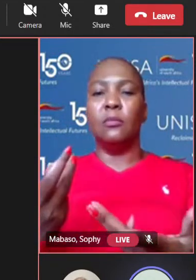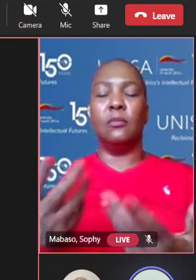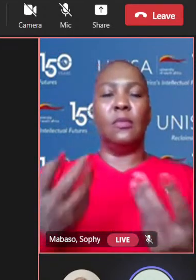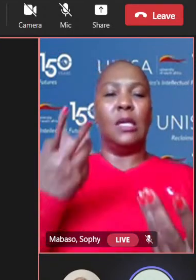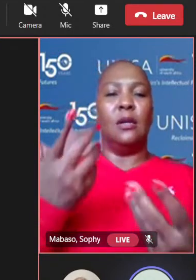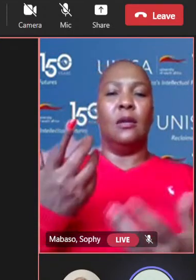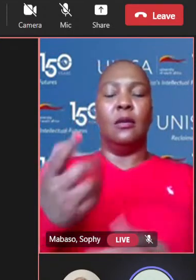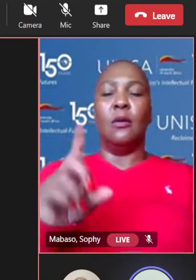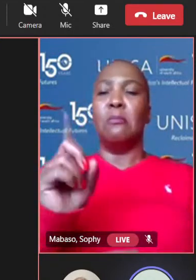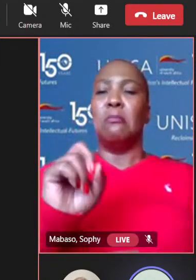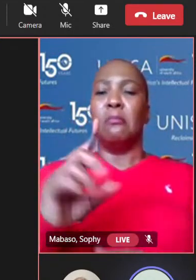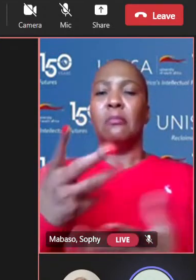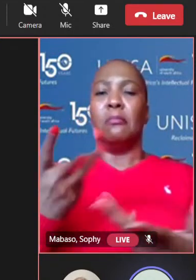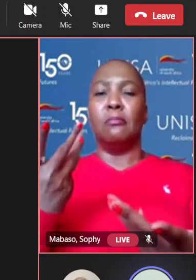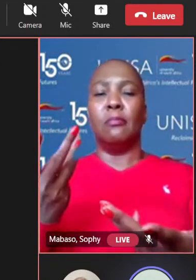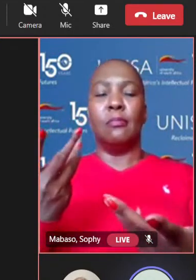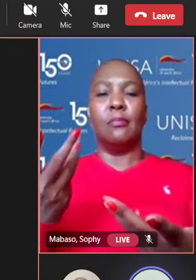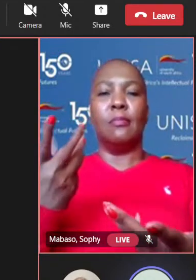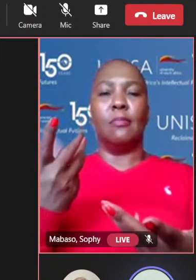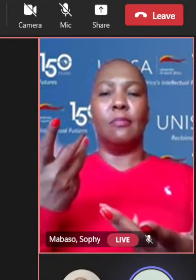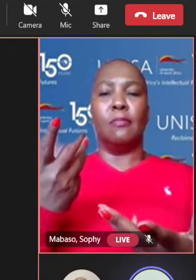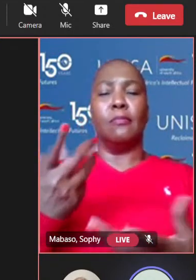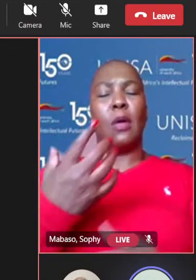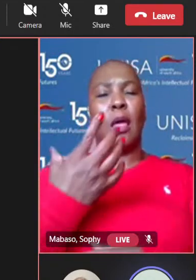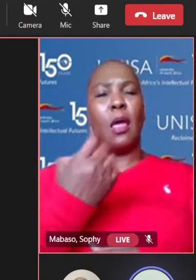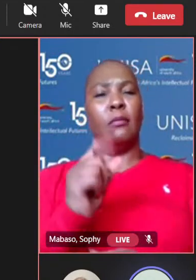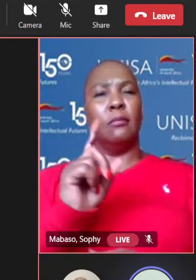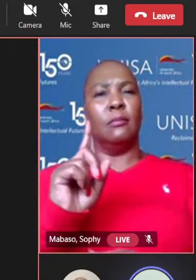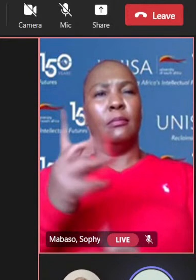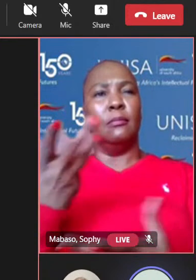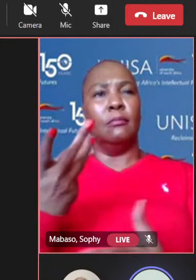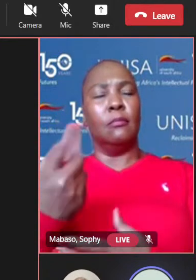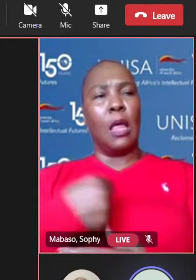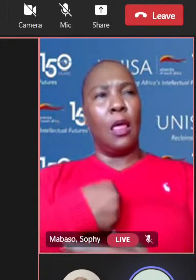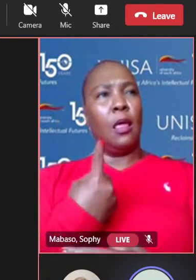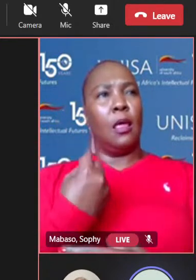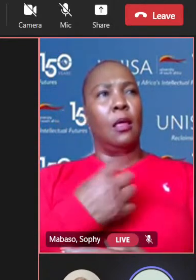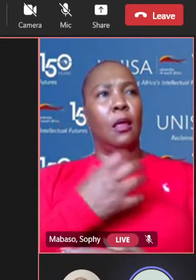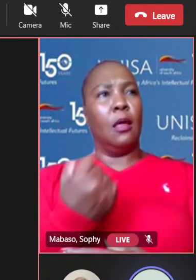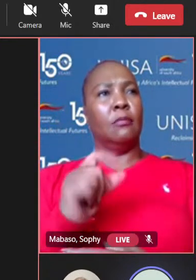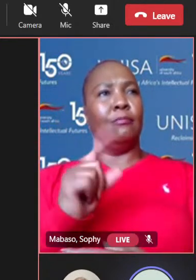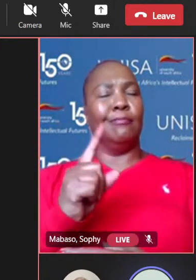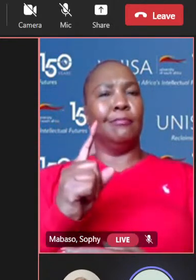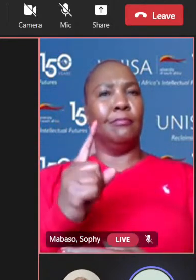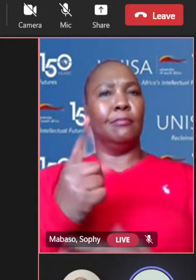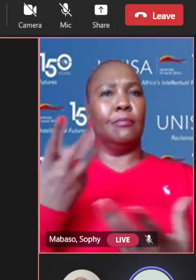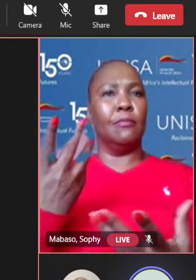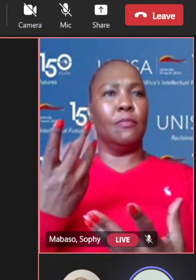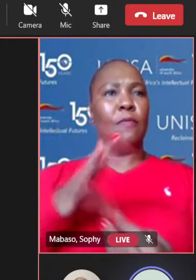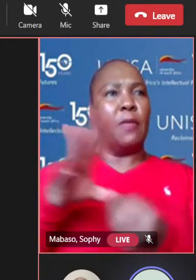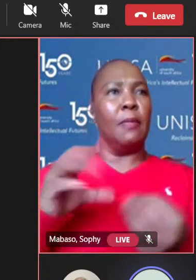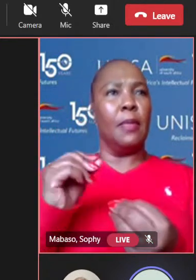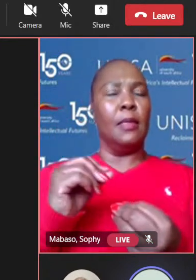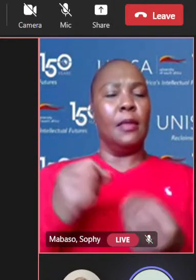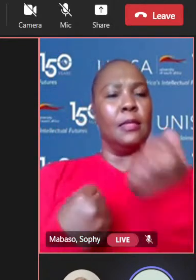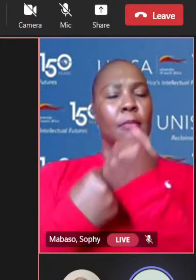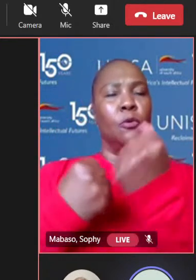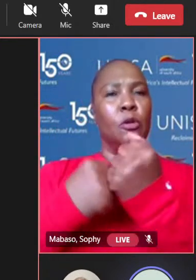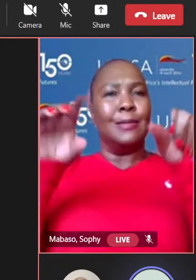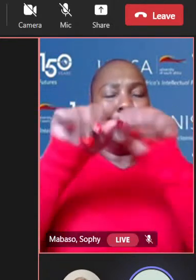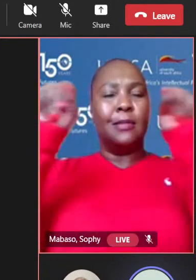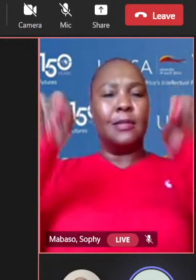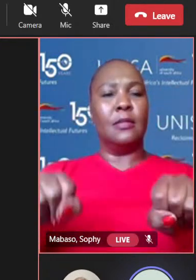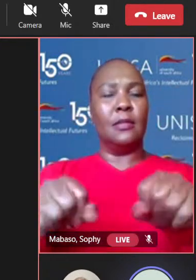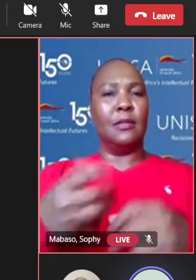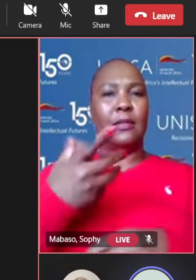what do I have with me, like your family, the support system that you have, and the rest of the stuff that you